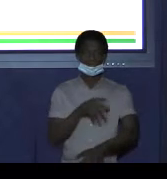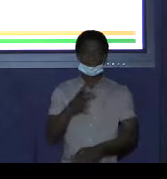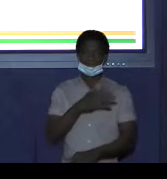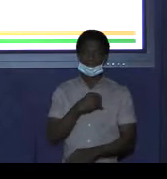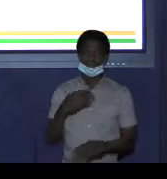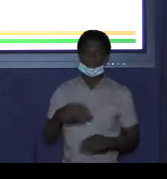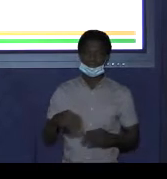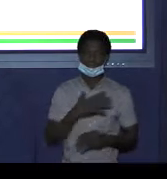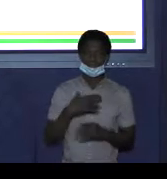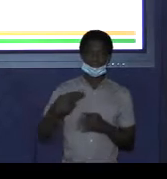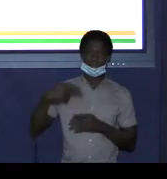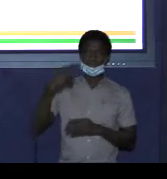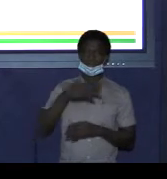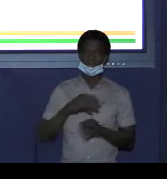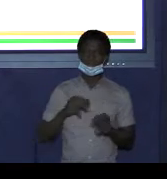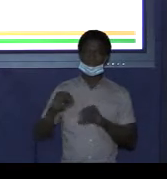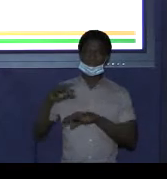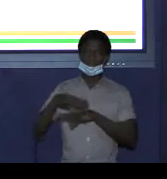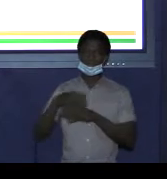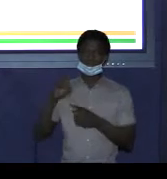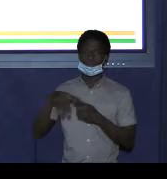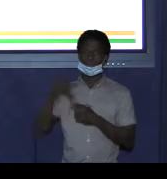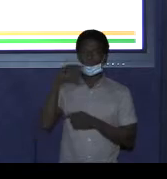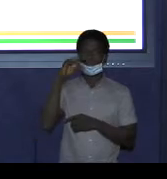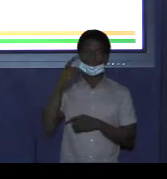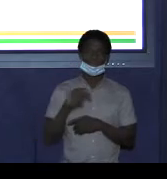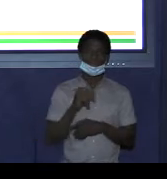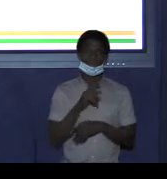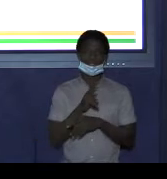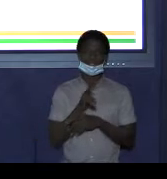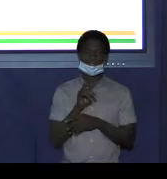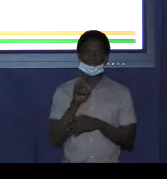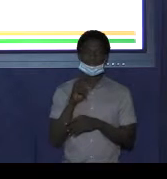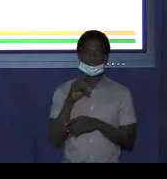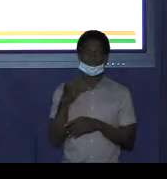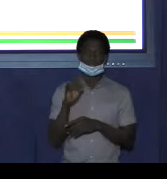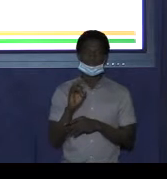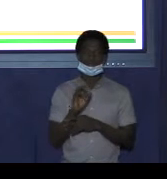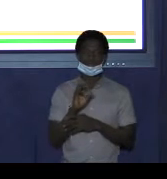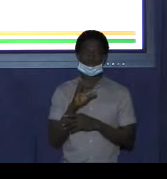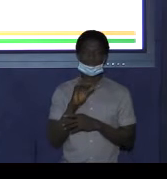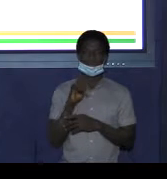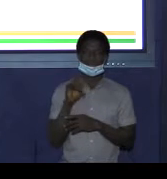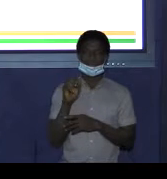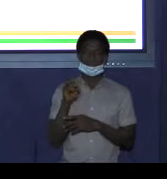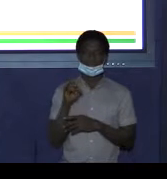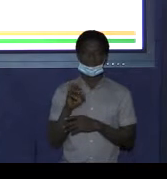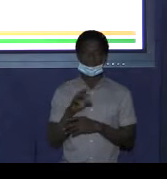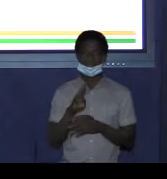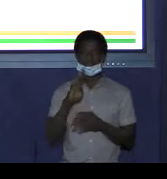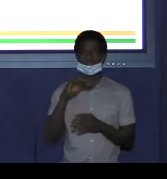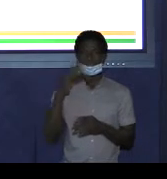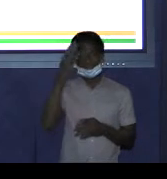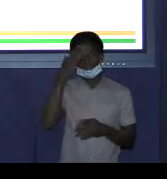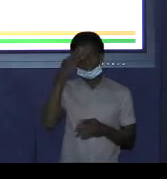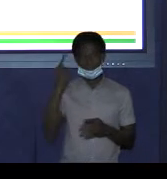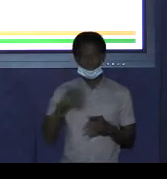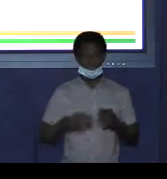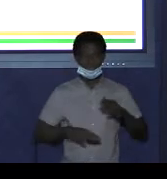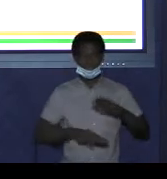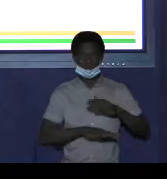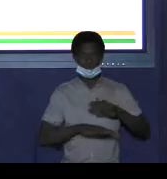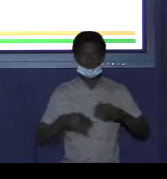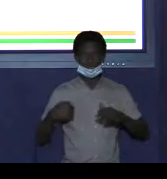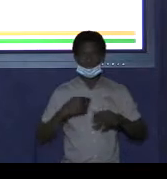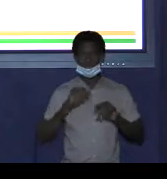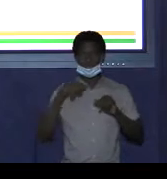height. Then, we moved on to finding the volume of a cylinder. And we discovered that by knowing the base area of